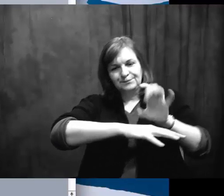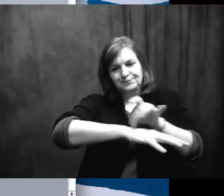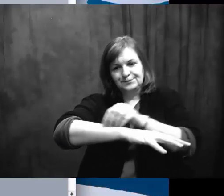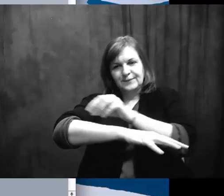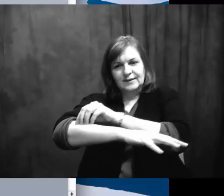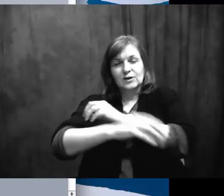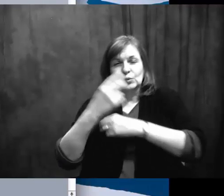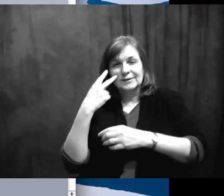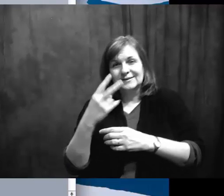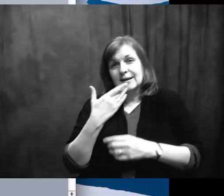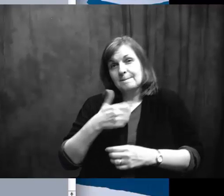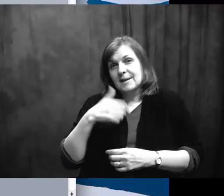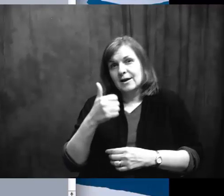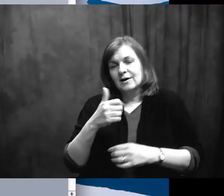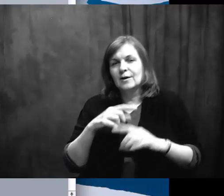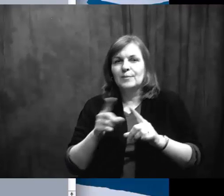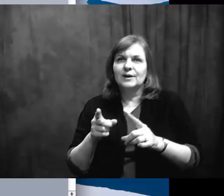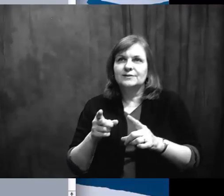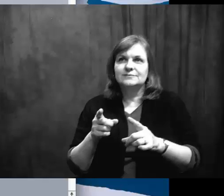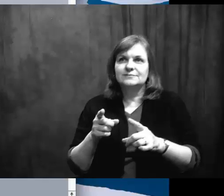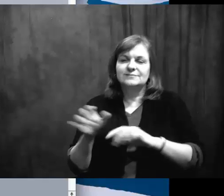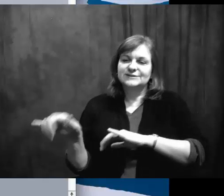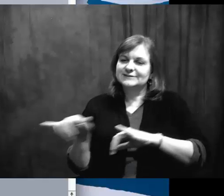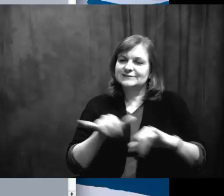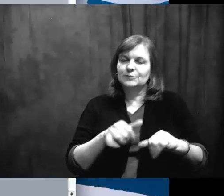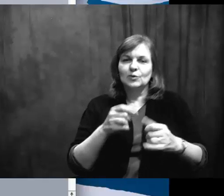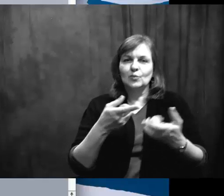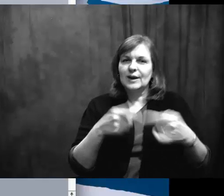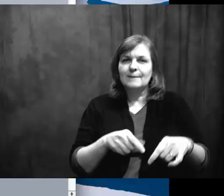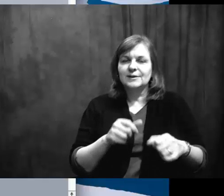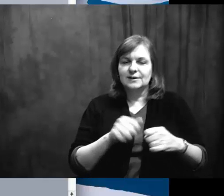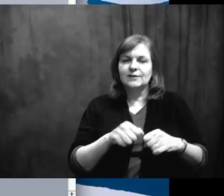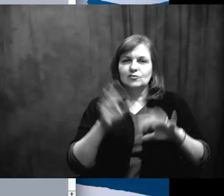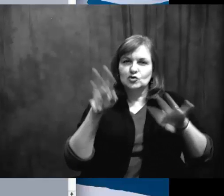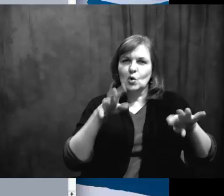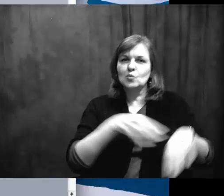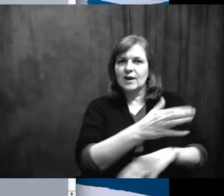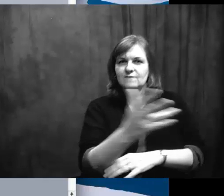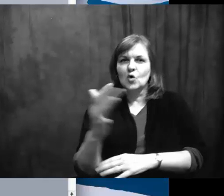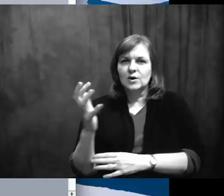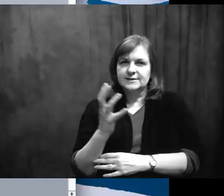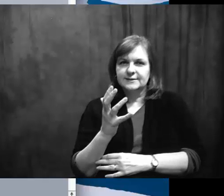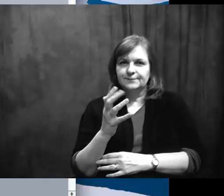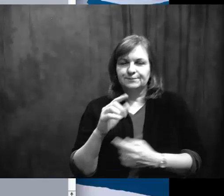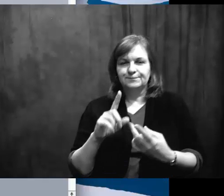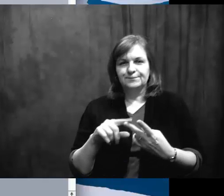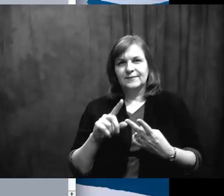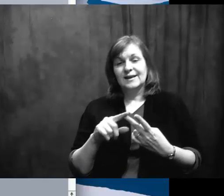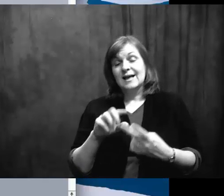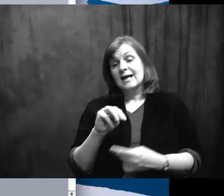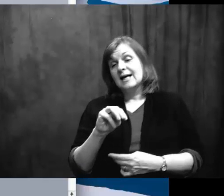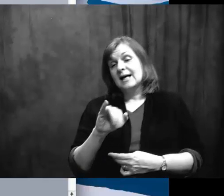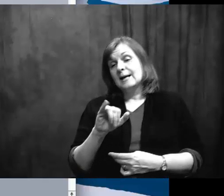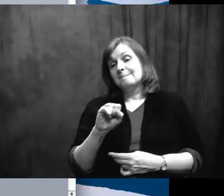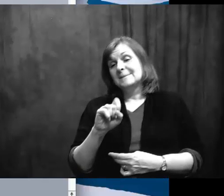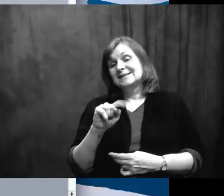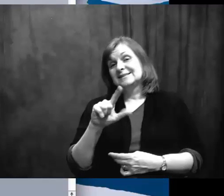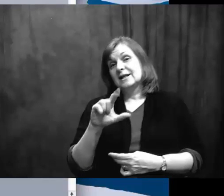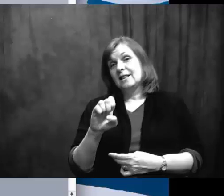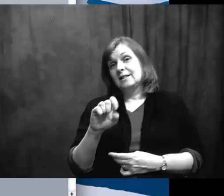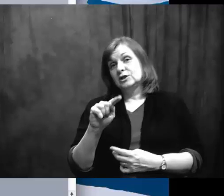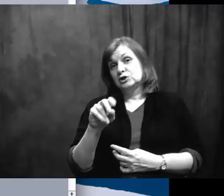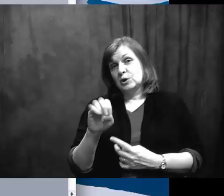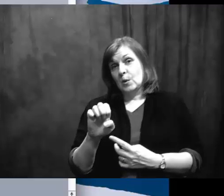help you see the orchids better, but it would be on a similar tree in the rainforest just like this. Now our mistletoe